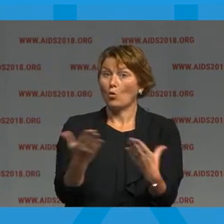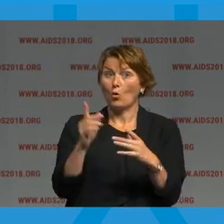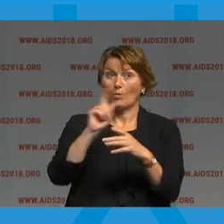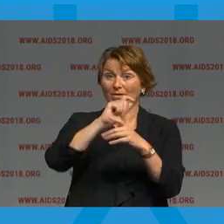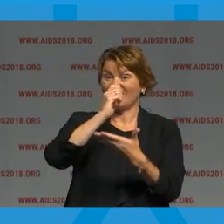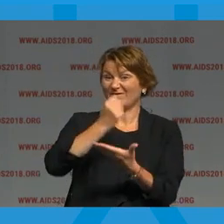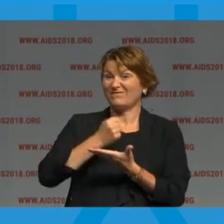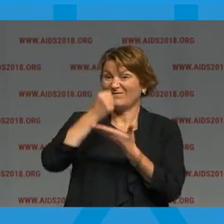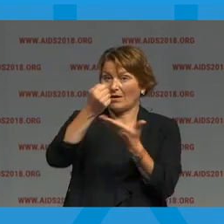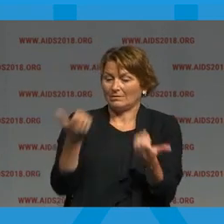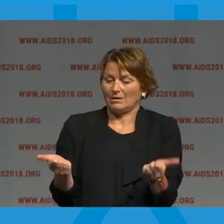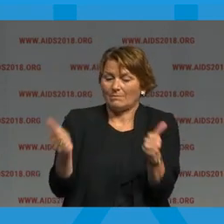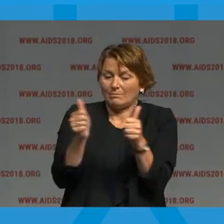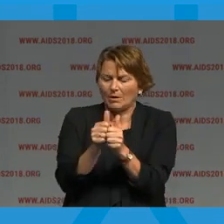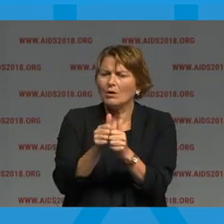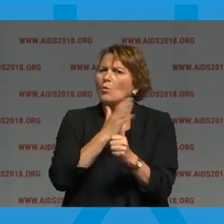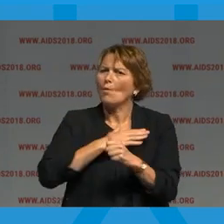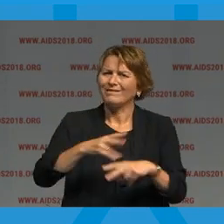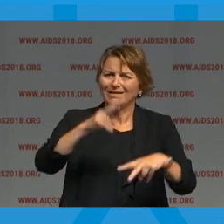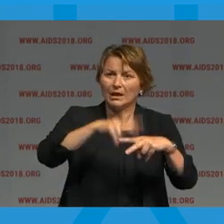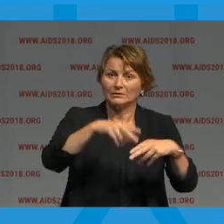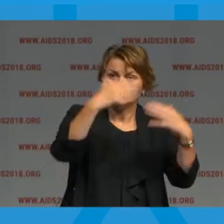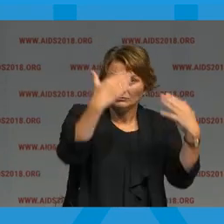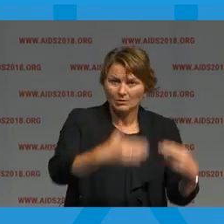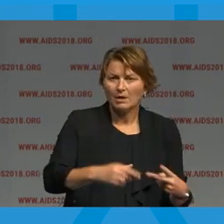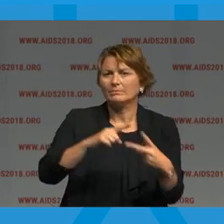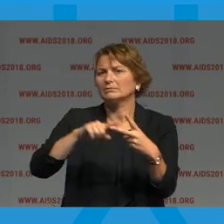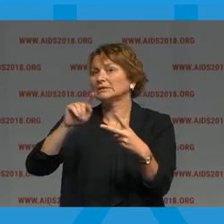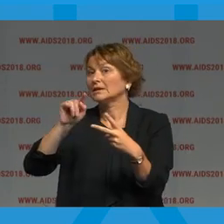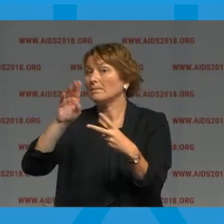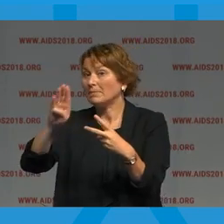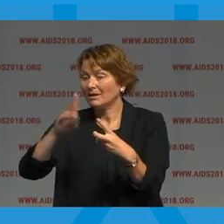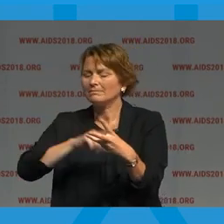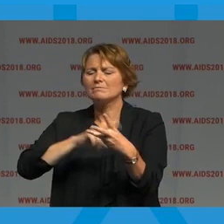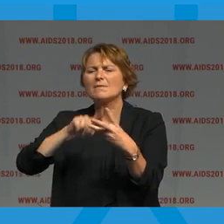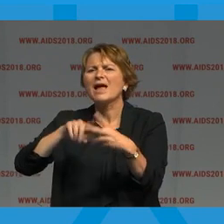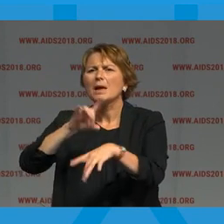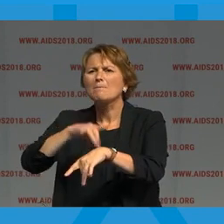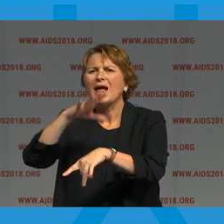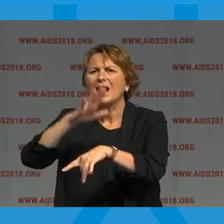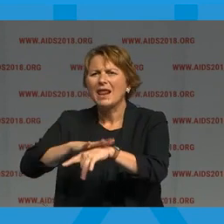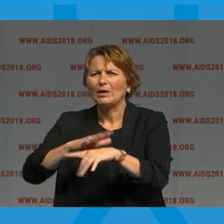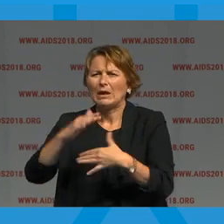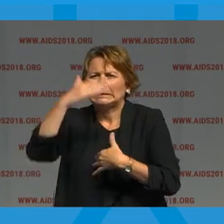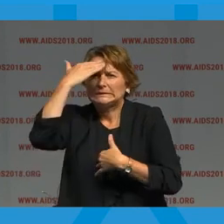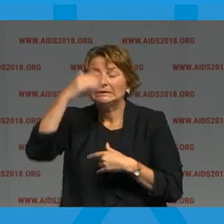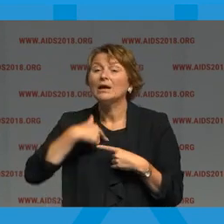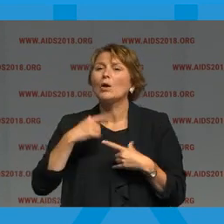AIDS, tuberculosis, and malaria, and directing 60 millions